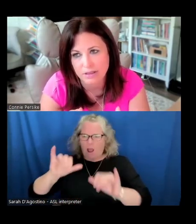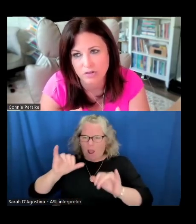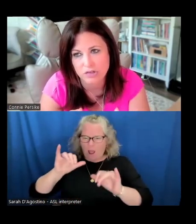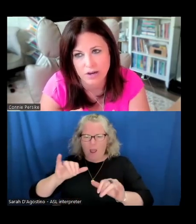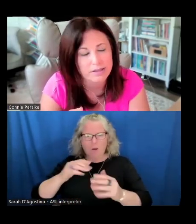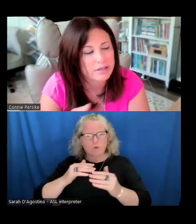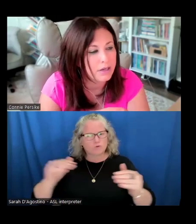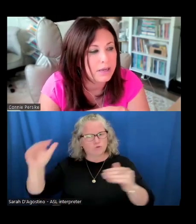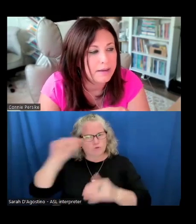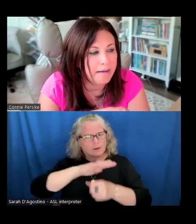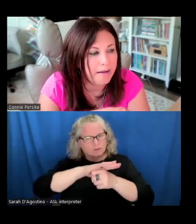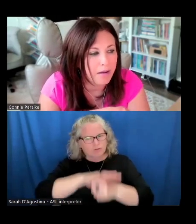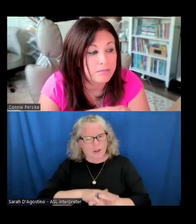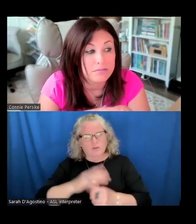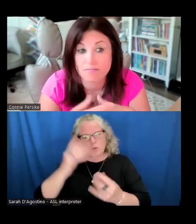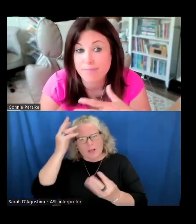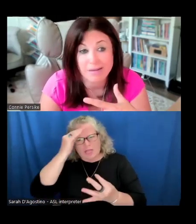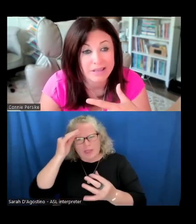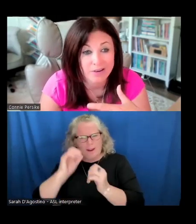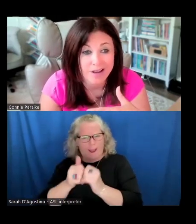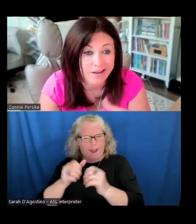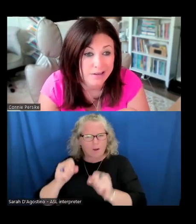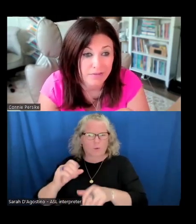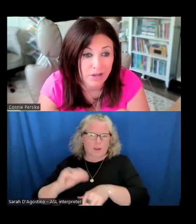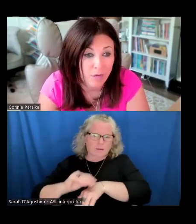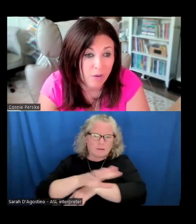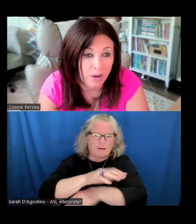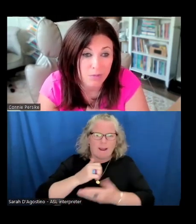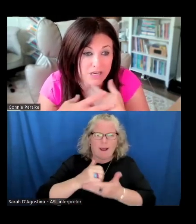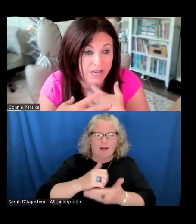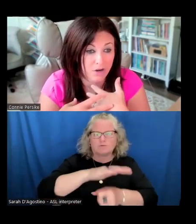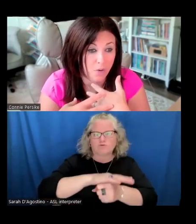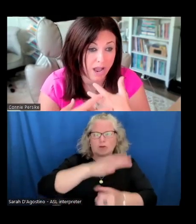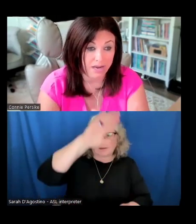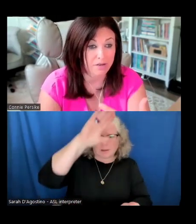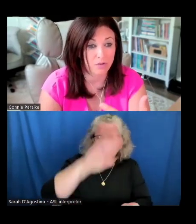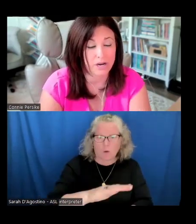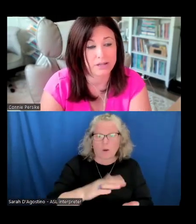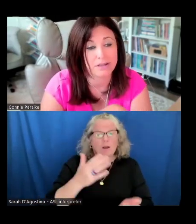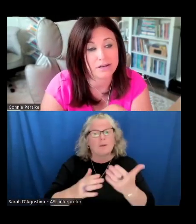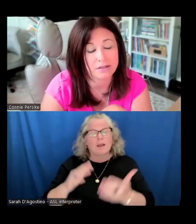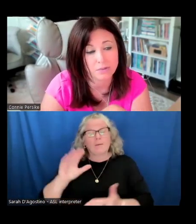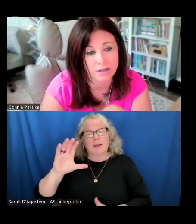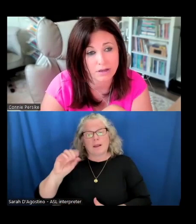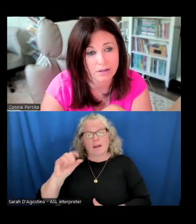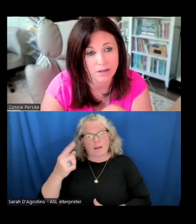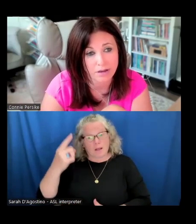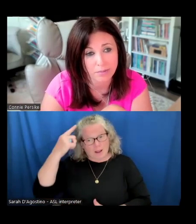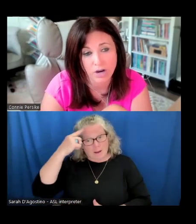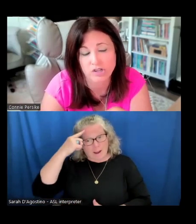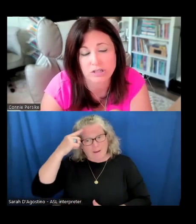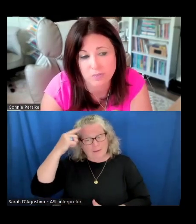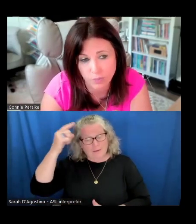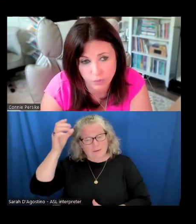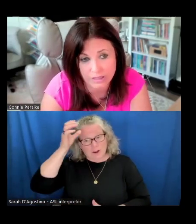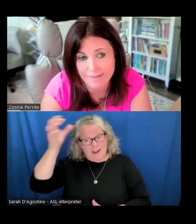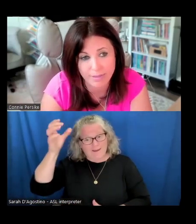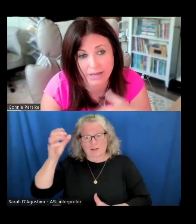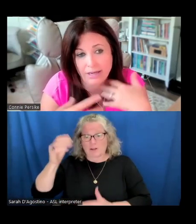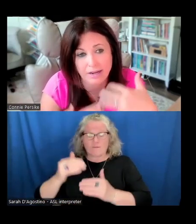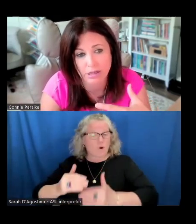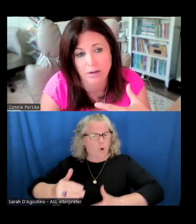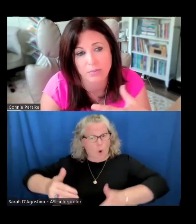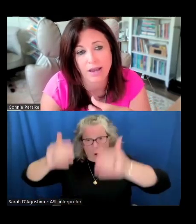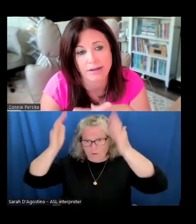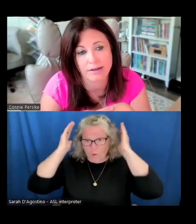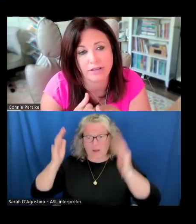decrease some of their stress. Maybe they're cognitively overwhelmed. I know I avoid things when the project is really